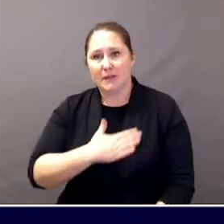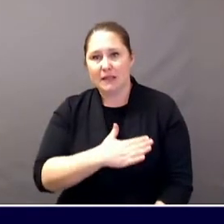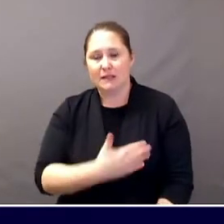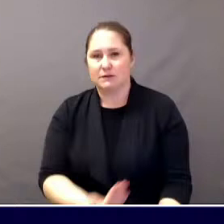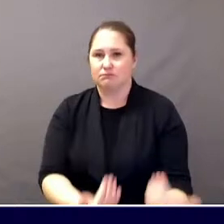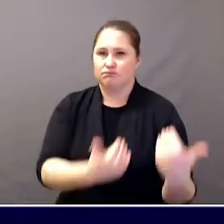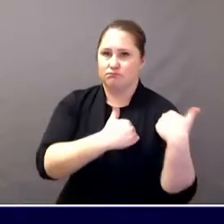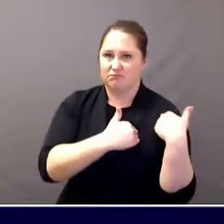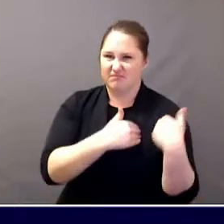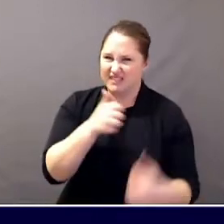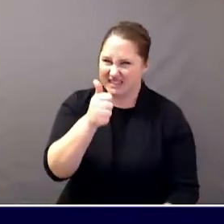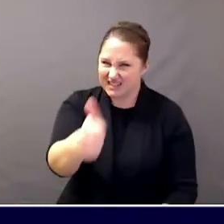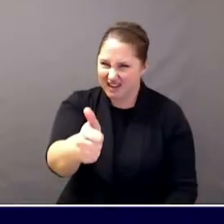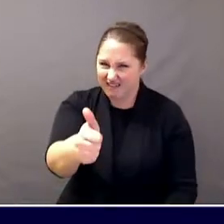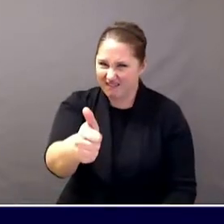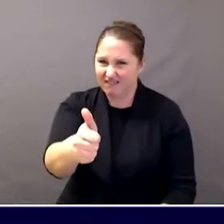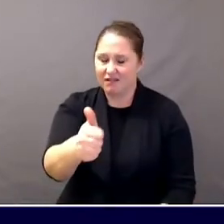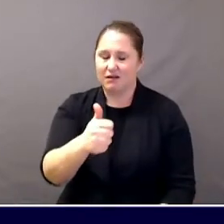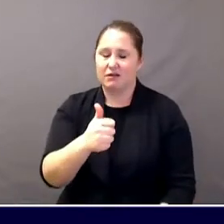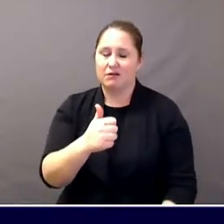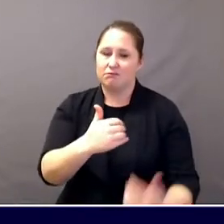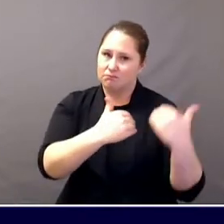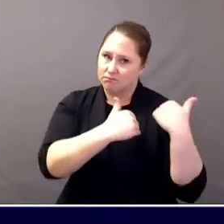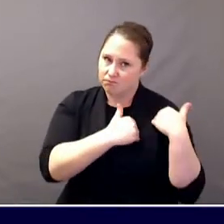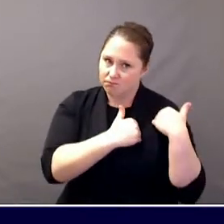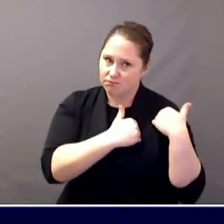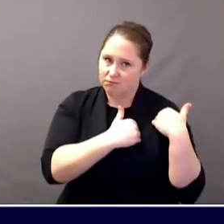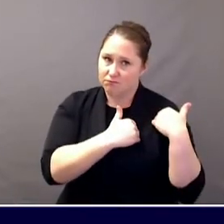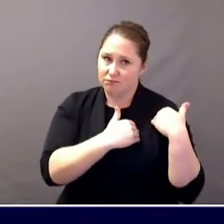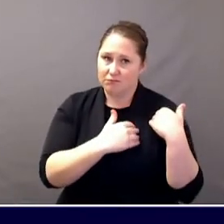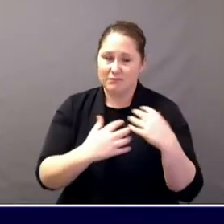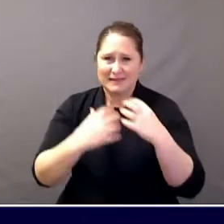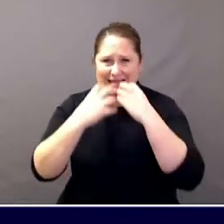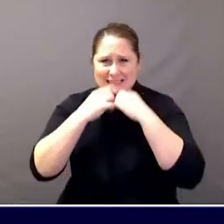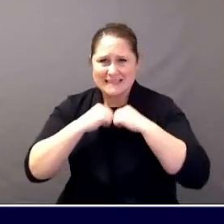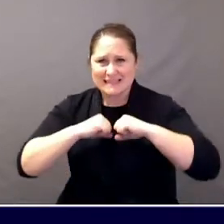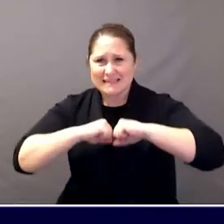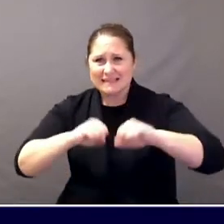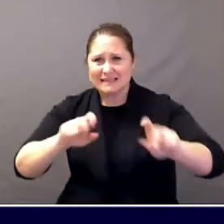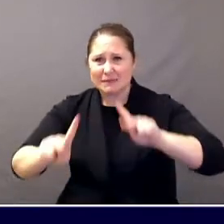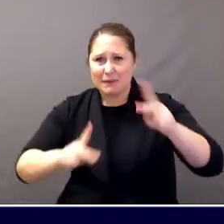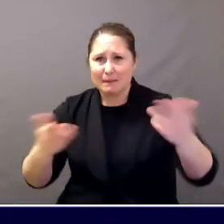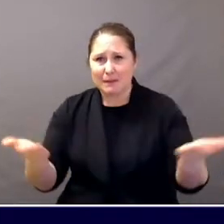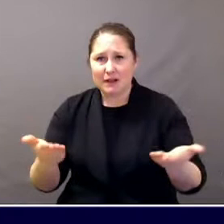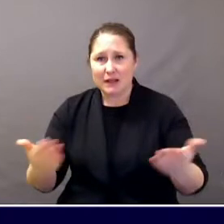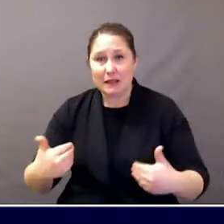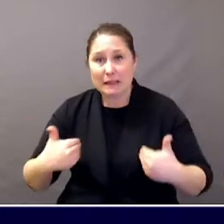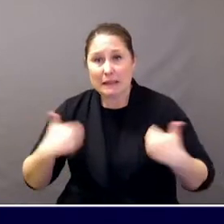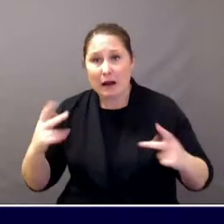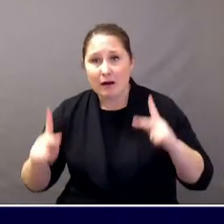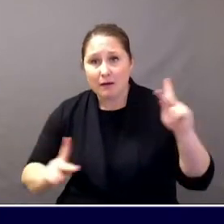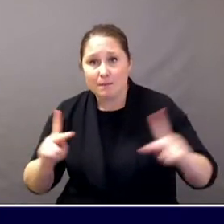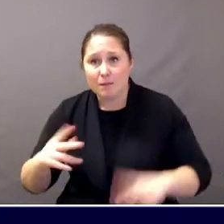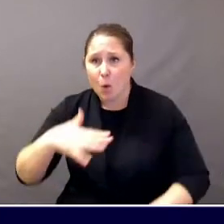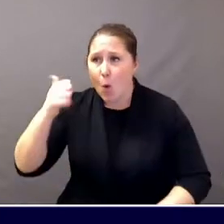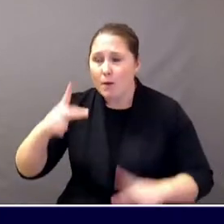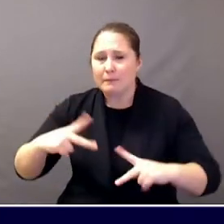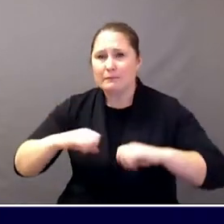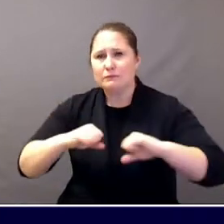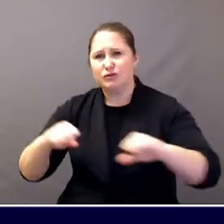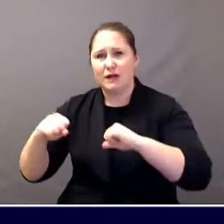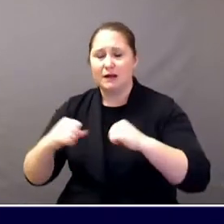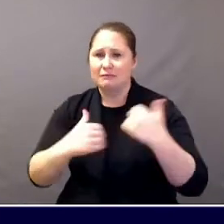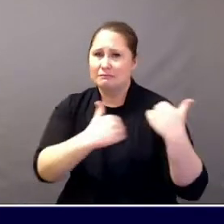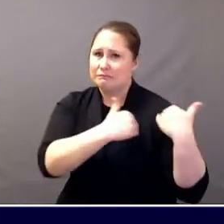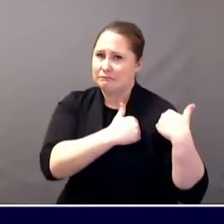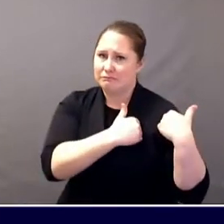moral responsibility, their responsibility to the other people of the state very, very seriously and contemplate their actions before